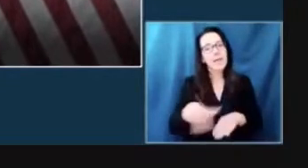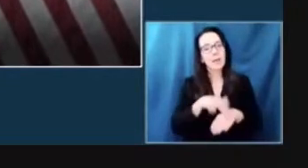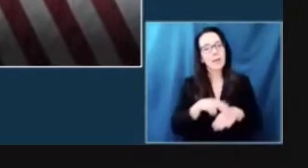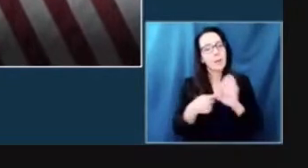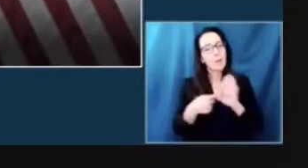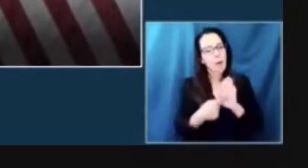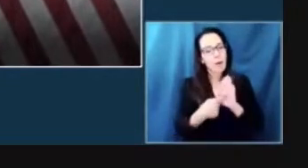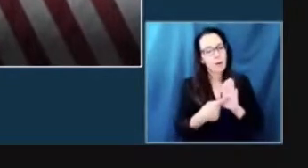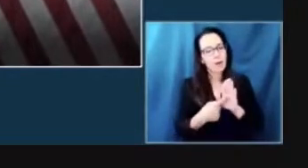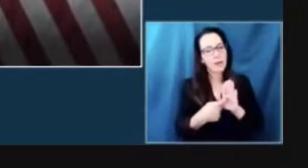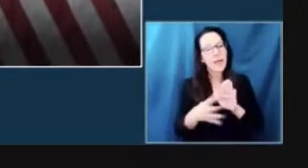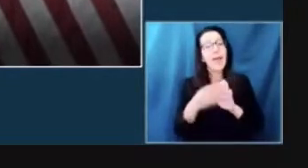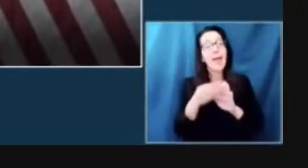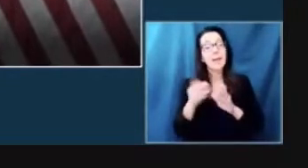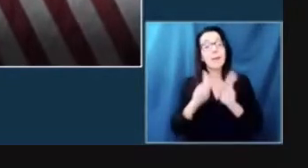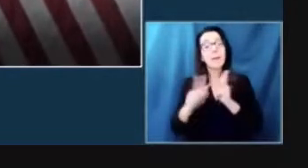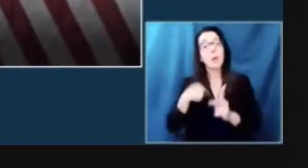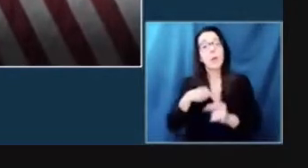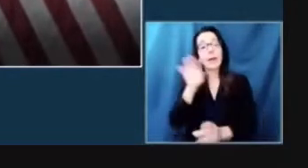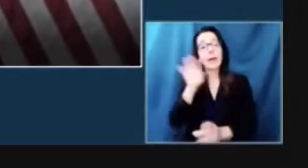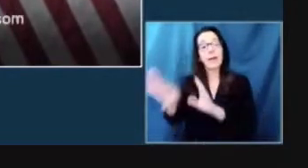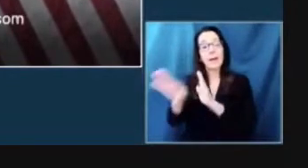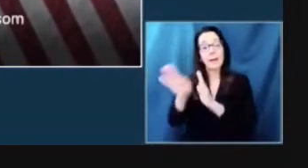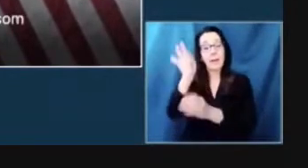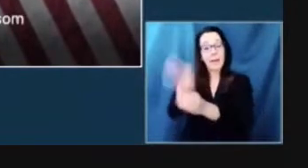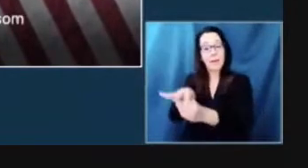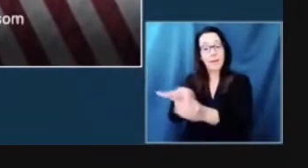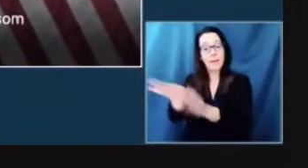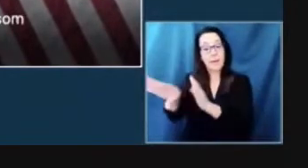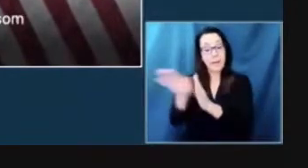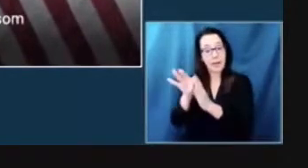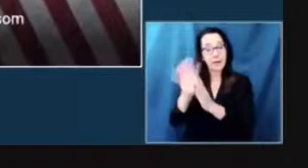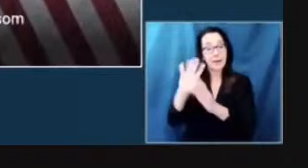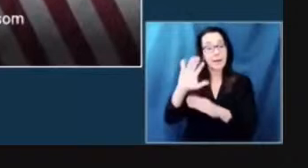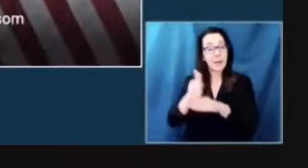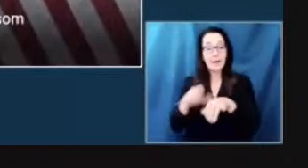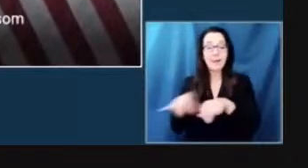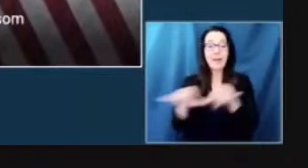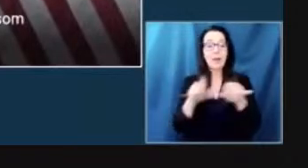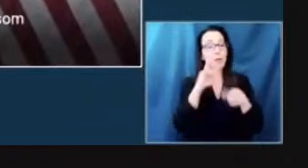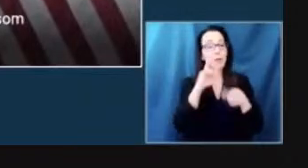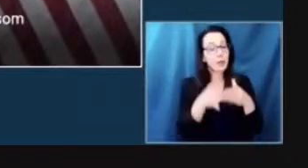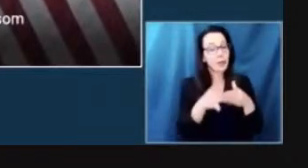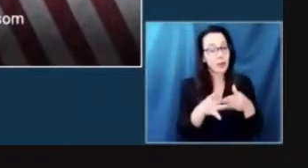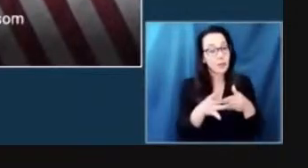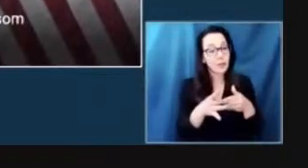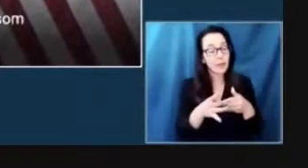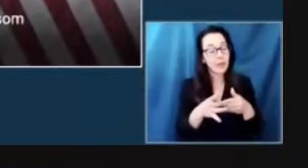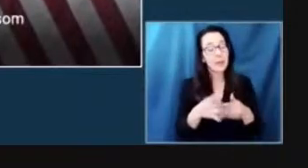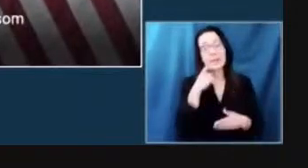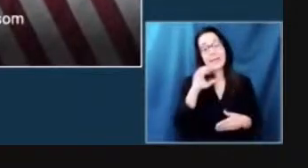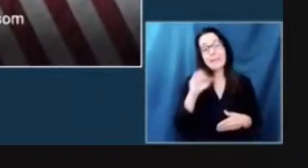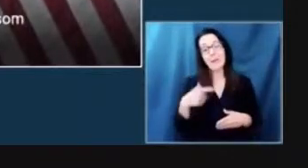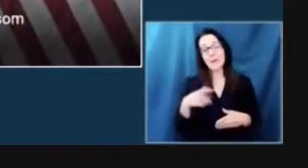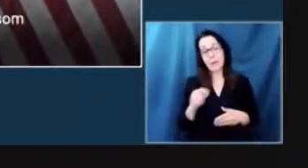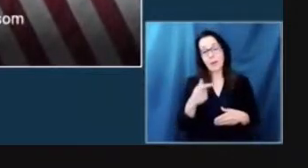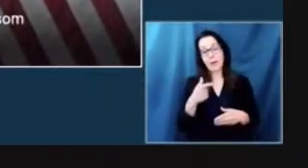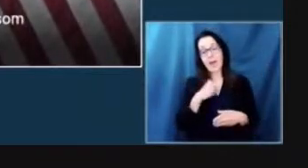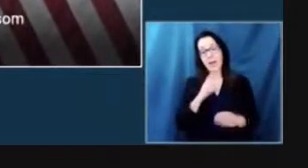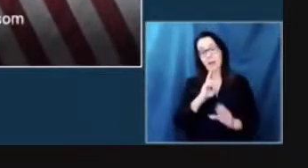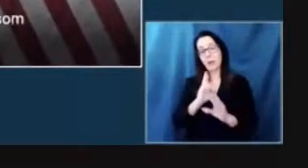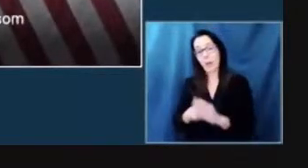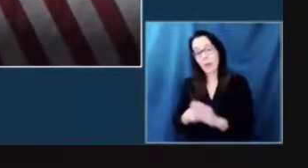elect set the standard for leadership. Back in September, I joined Governor Gavin Newsom at a campaign rally in